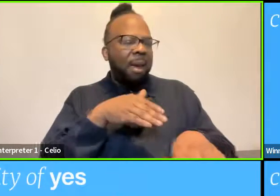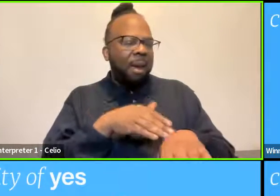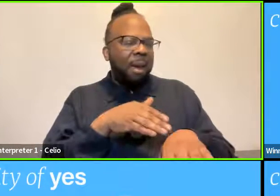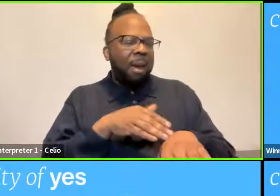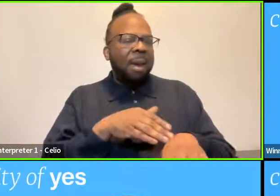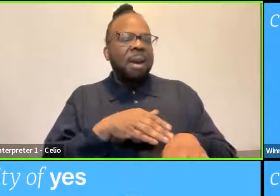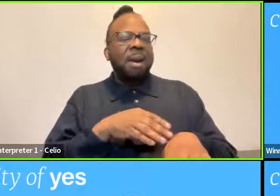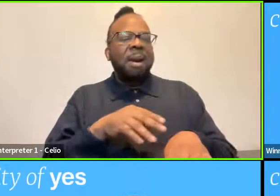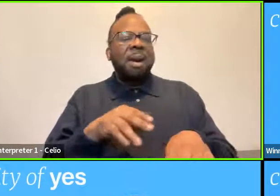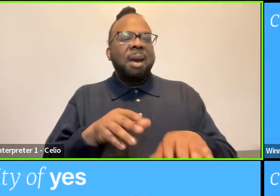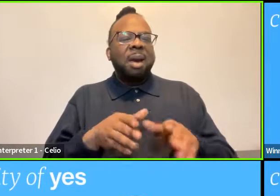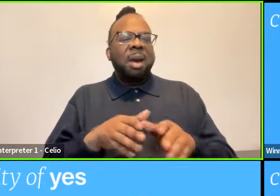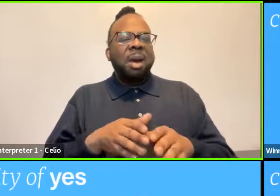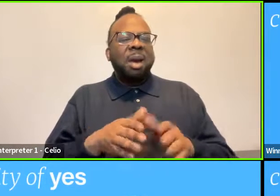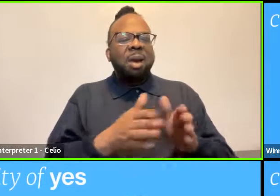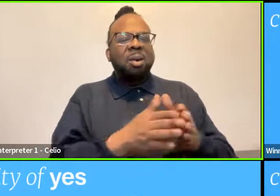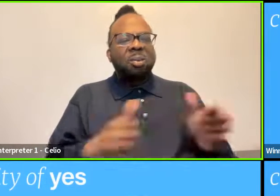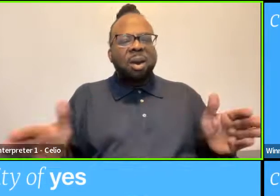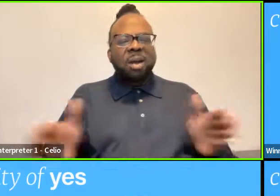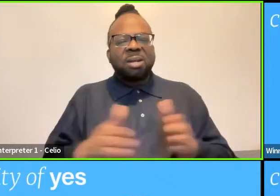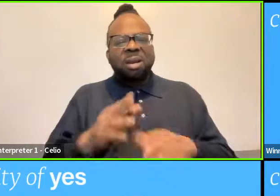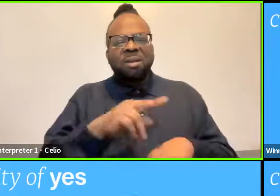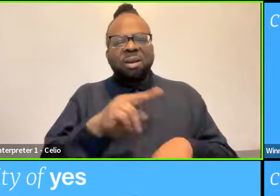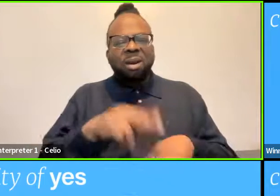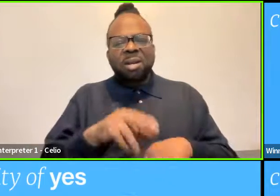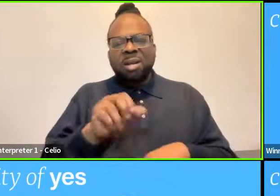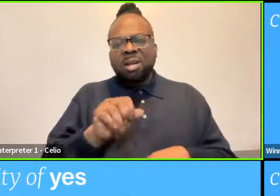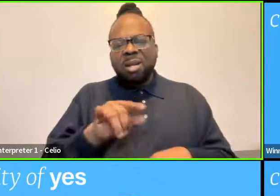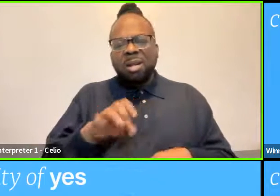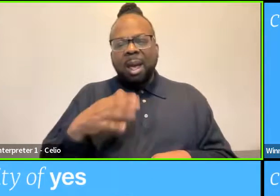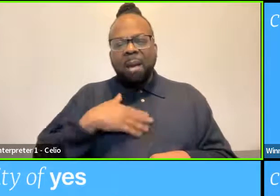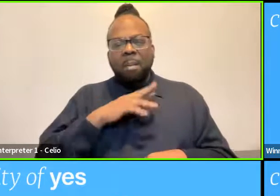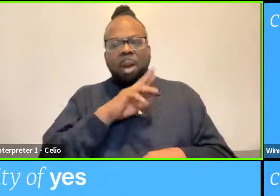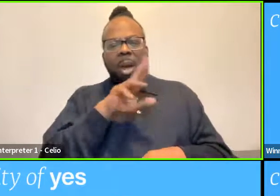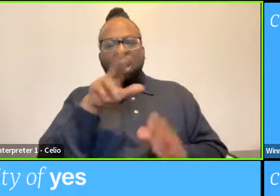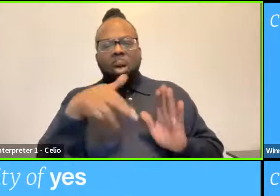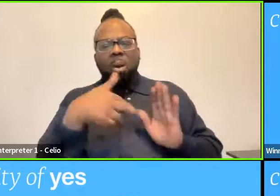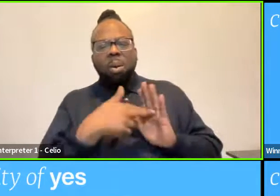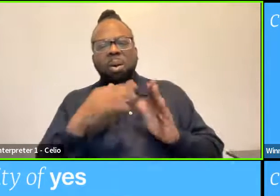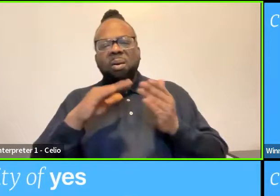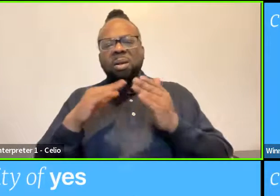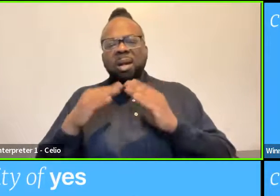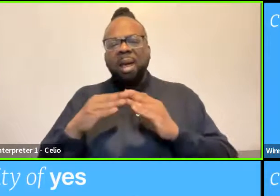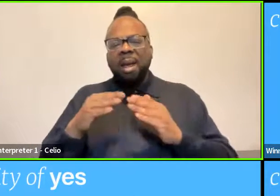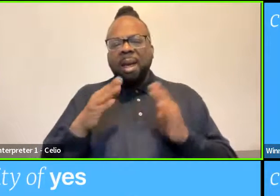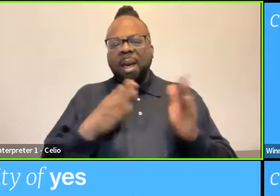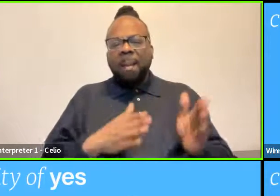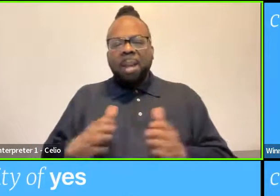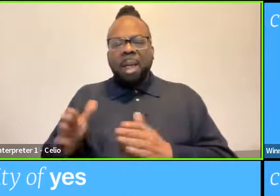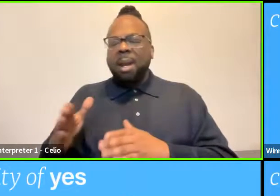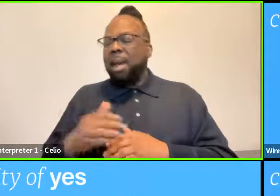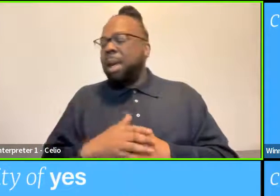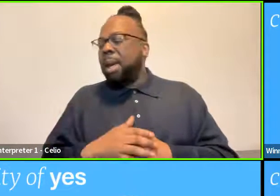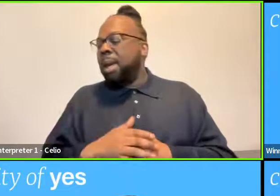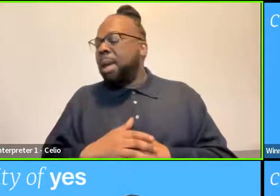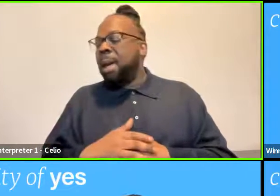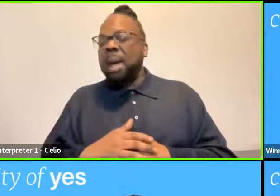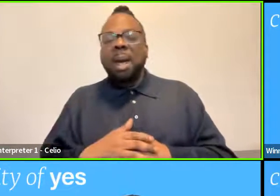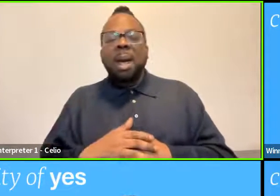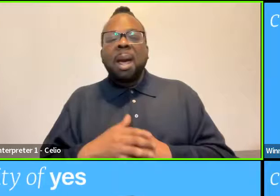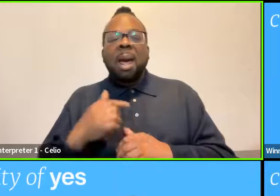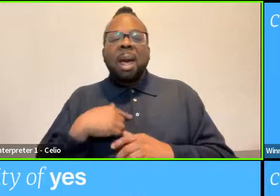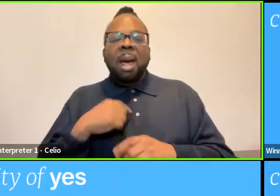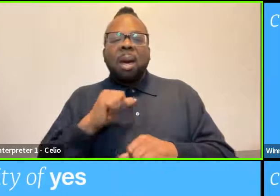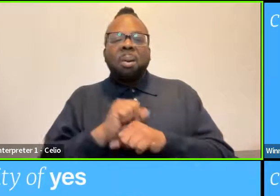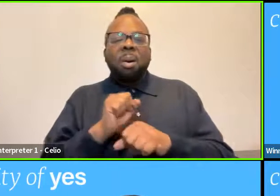sites. I know that in my role at city planning, I've worked on dozens and dozens of mayoral zoning overrides for NYCHA, where